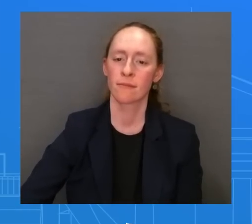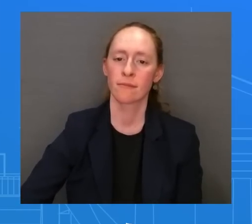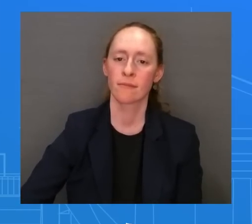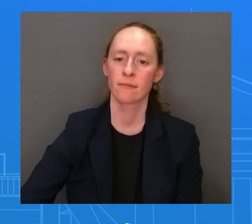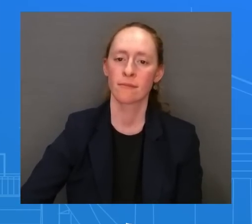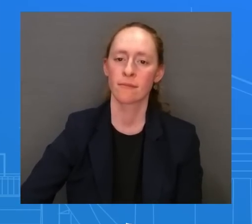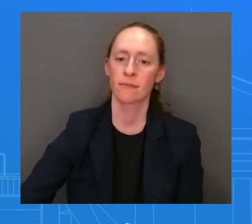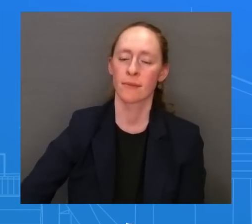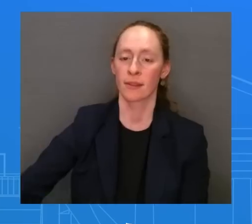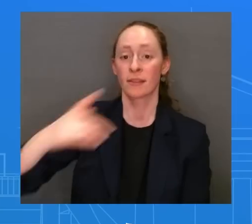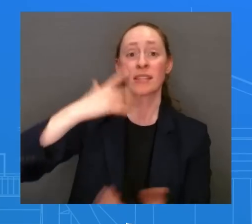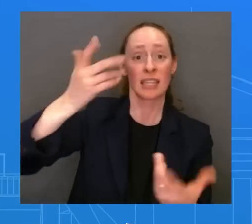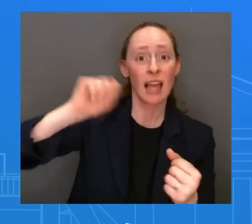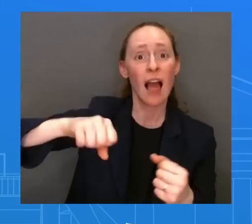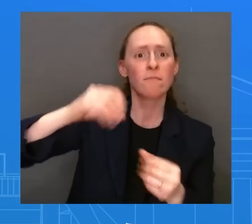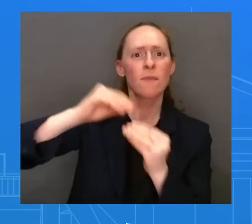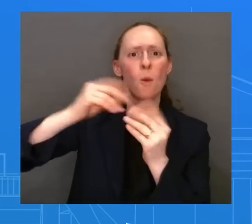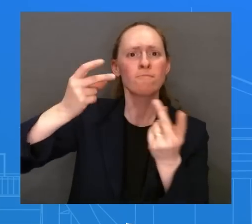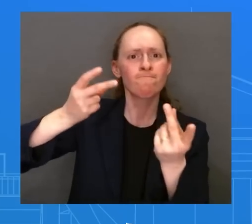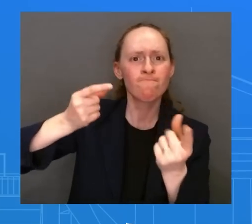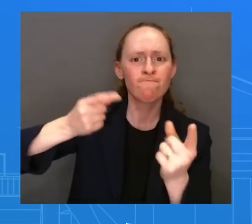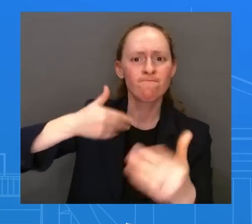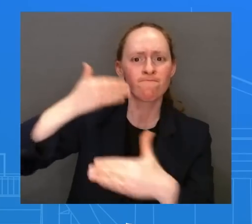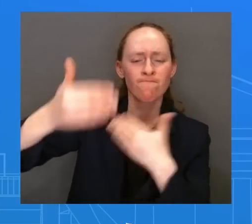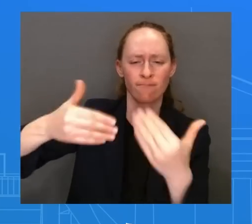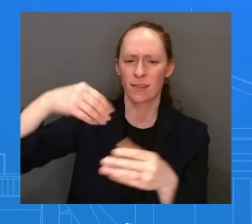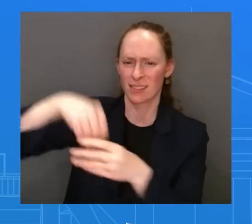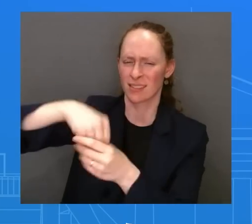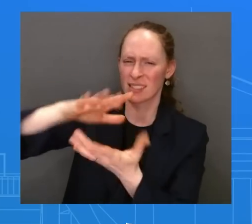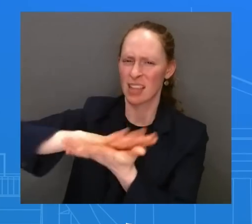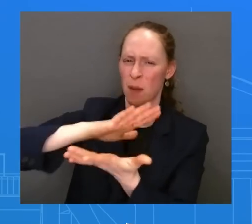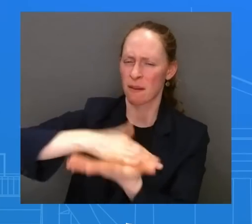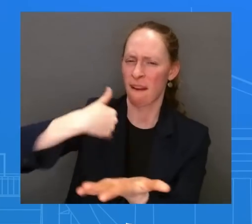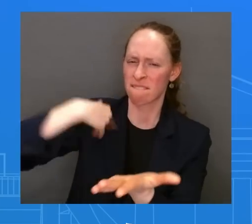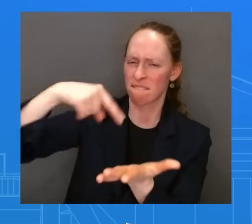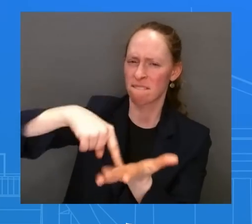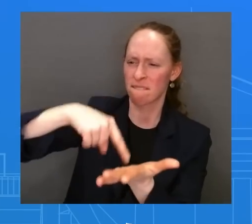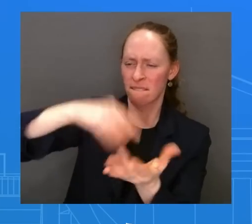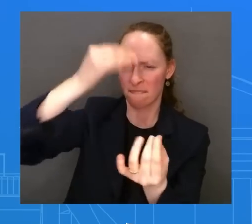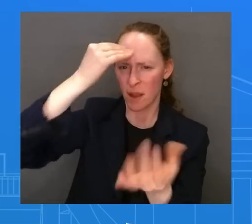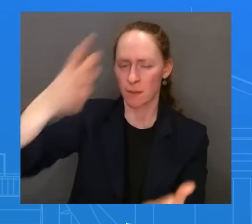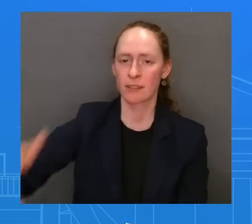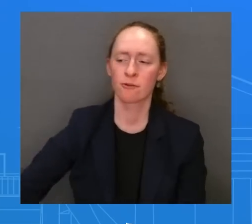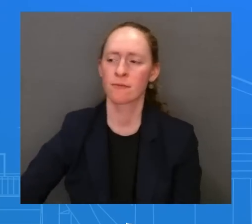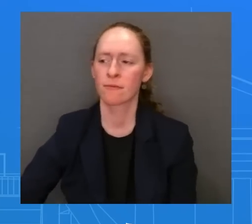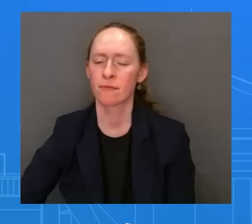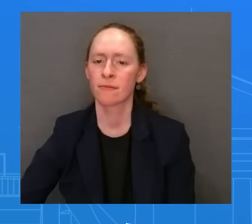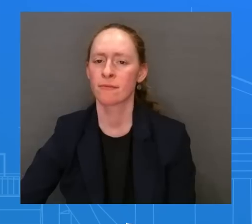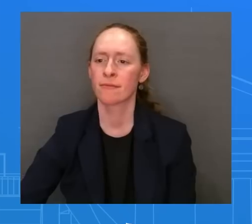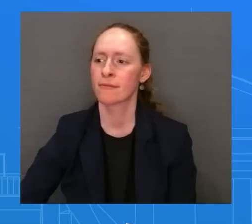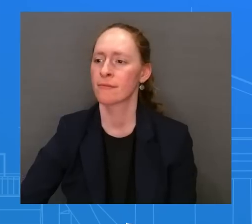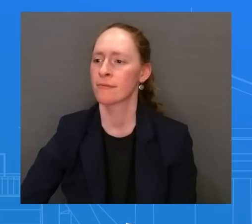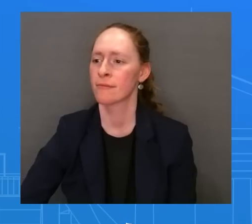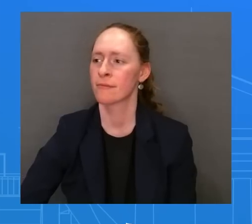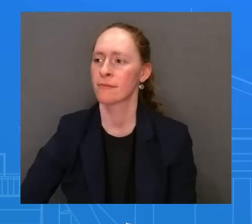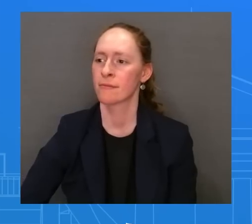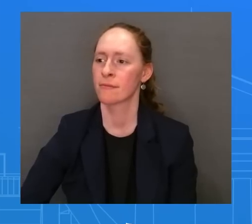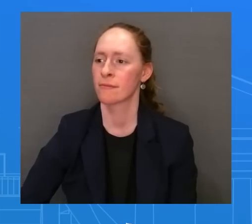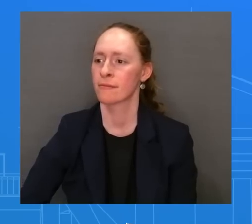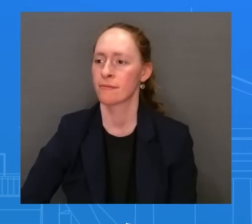I encourage you to take a look at that the administration choose not to make this an independent review